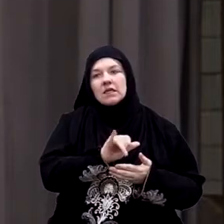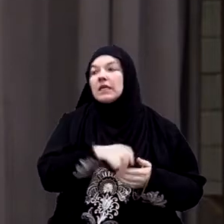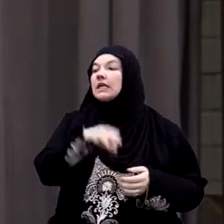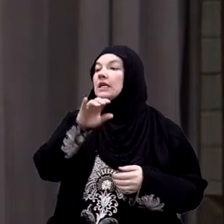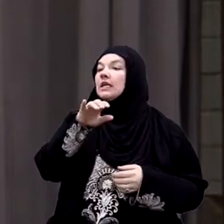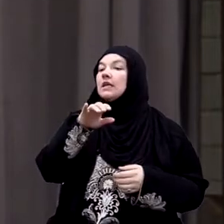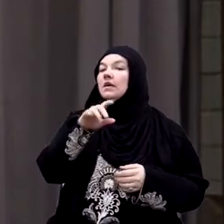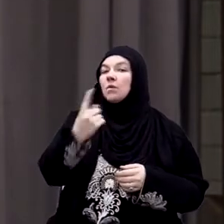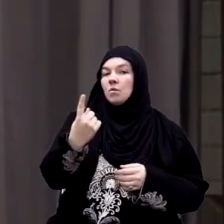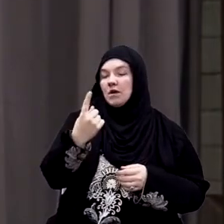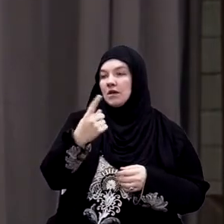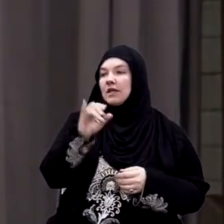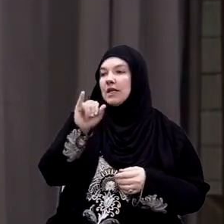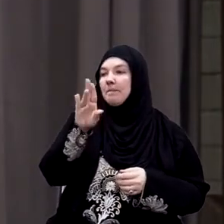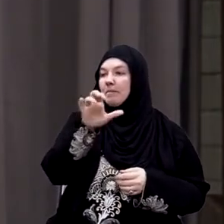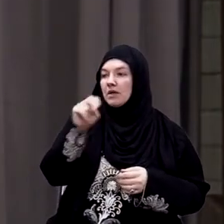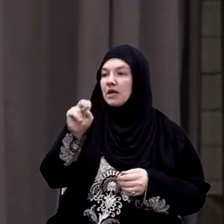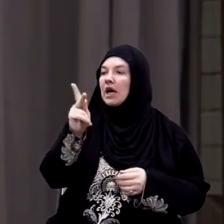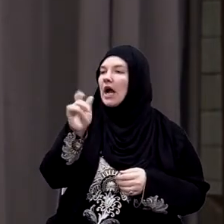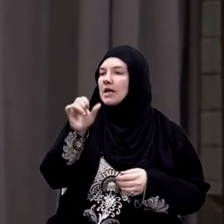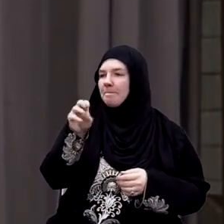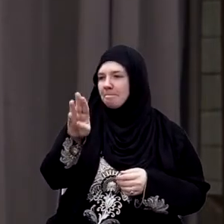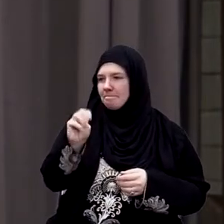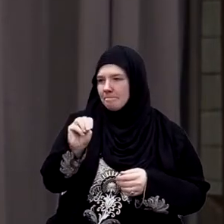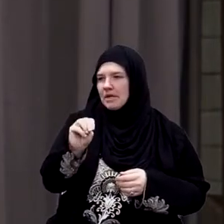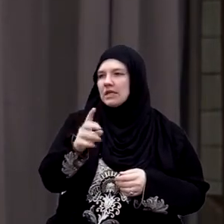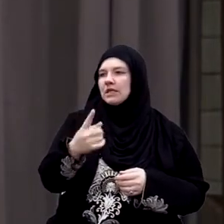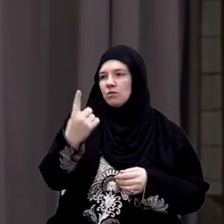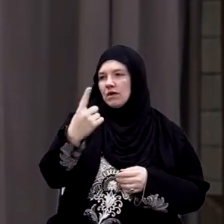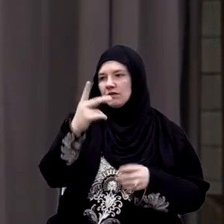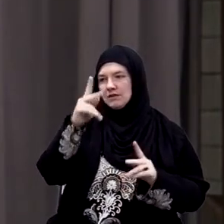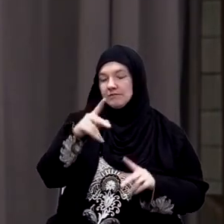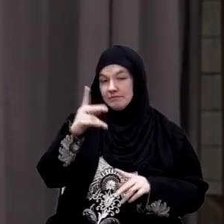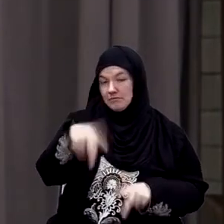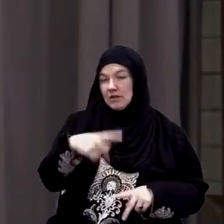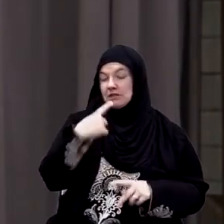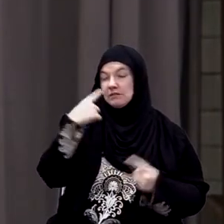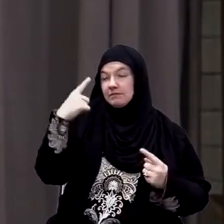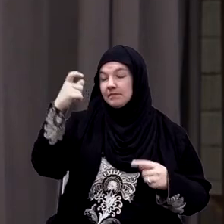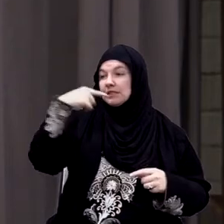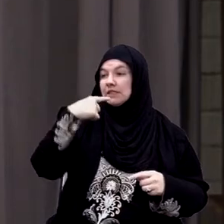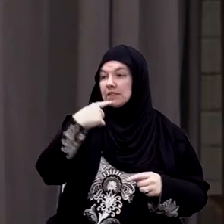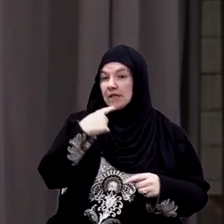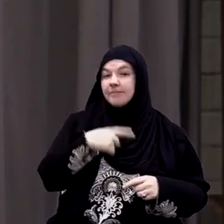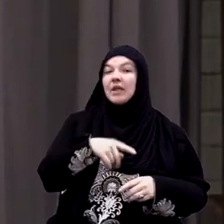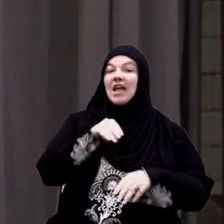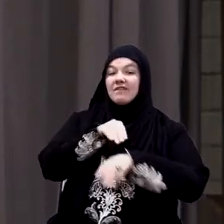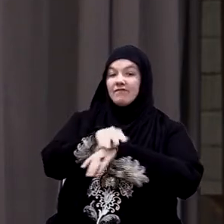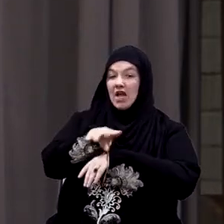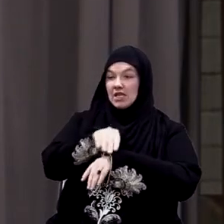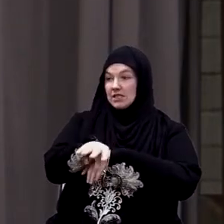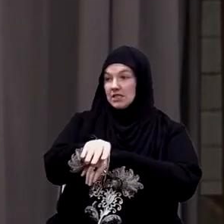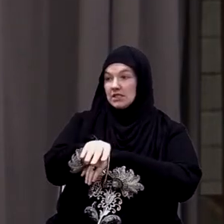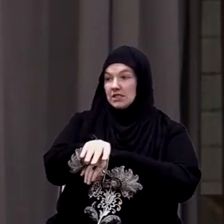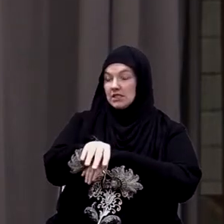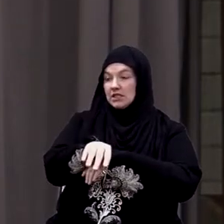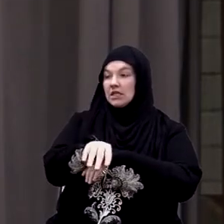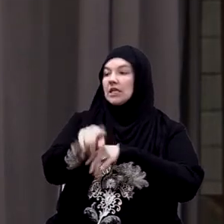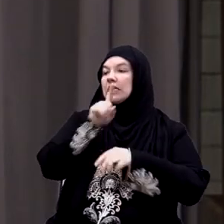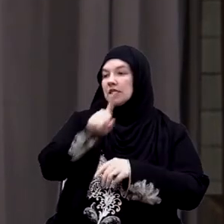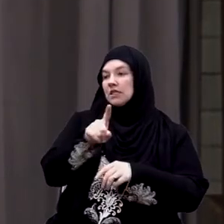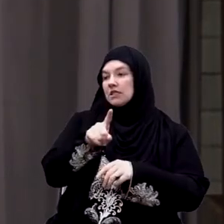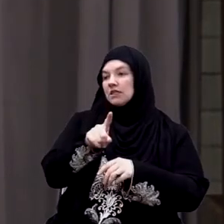the one that made that formula. He said, the advice is compulsory on the advising